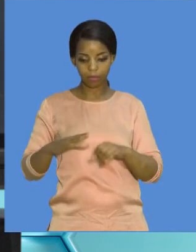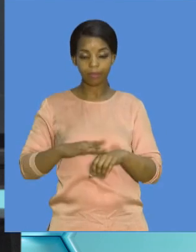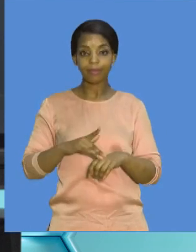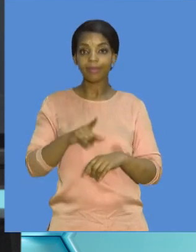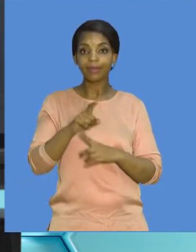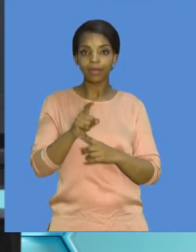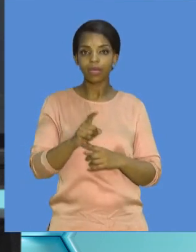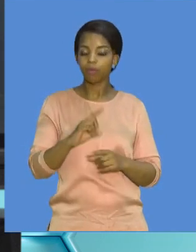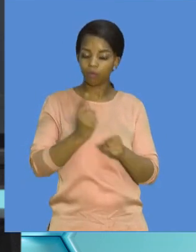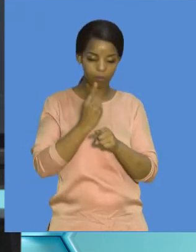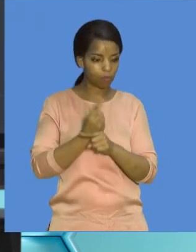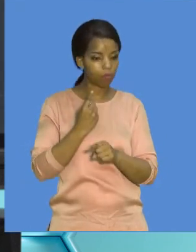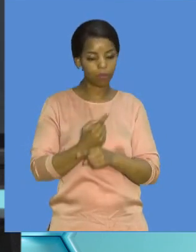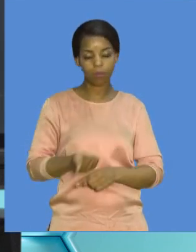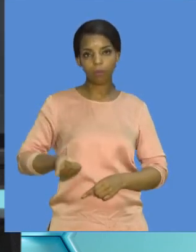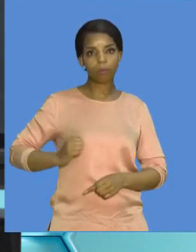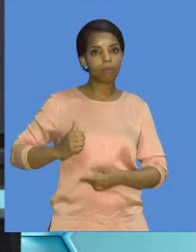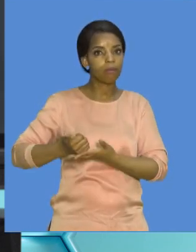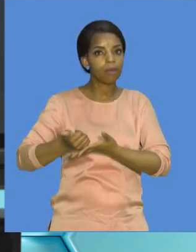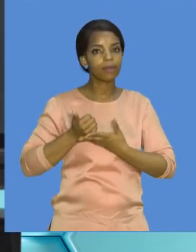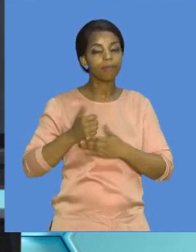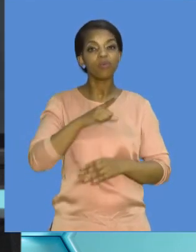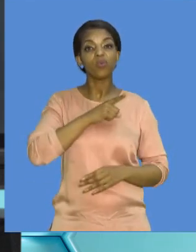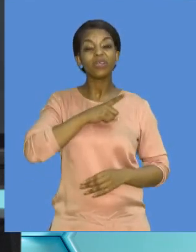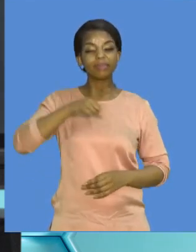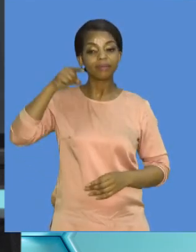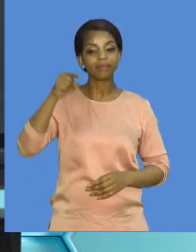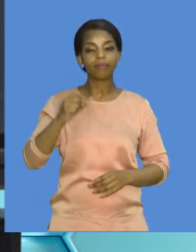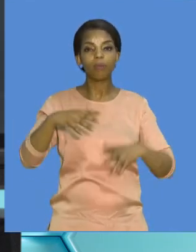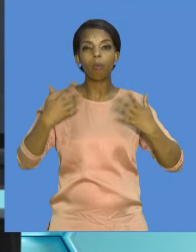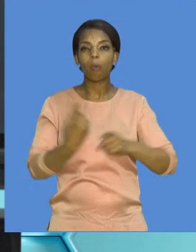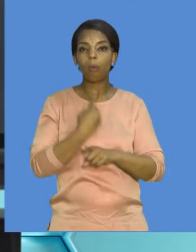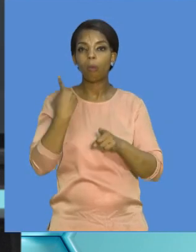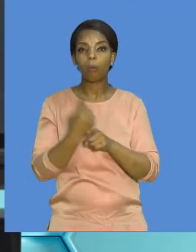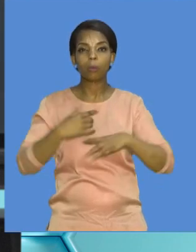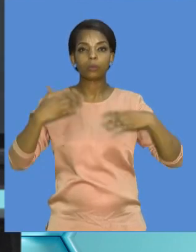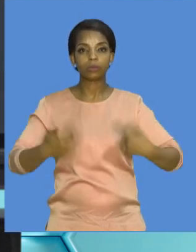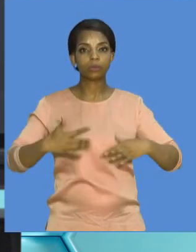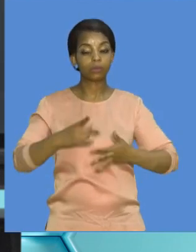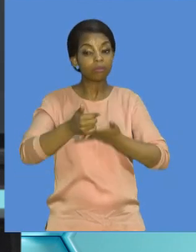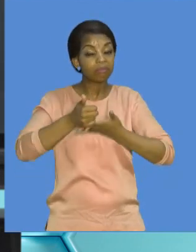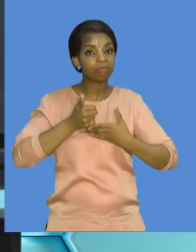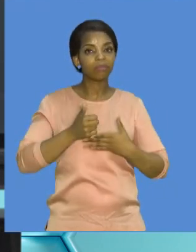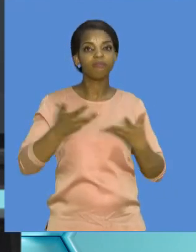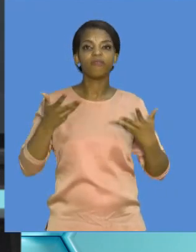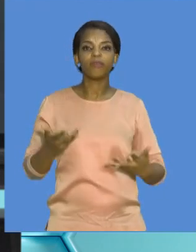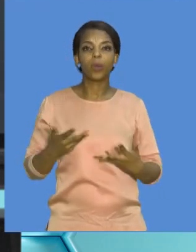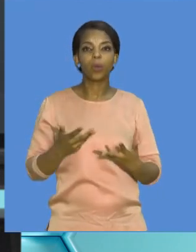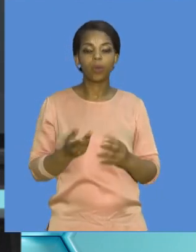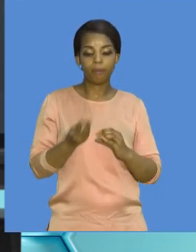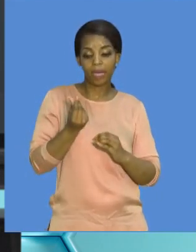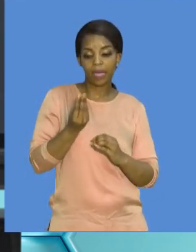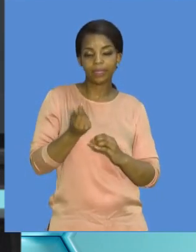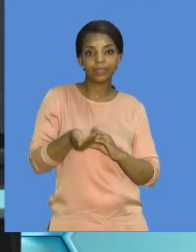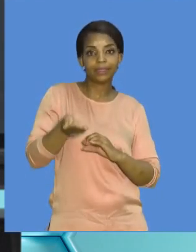be in your advantage. Time is always the biggest advantage that you need to take when it comes to investing